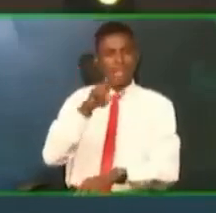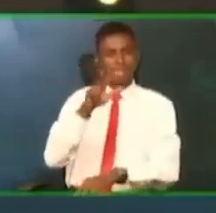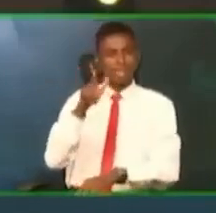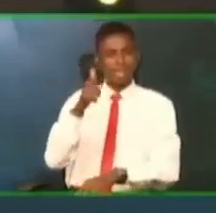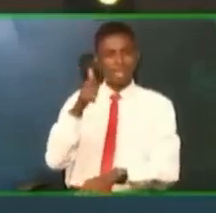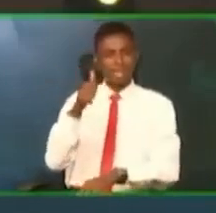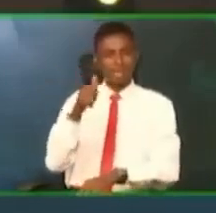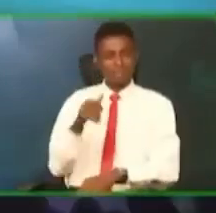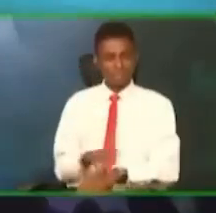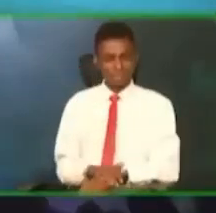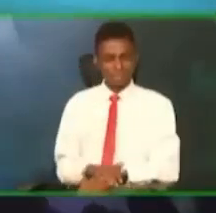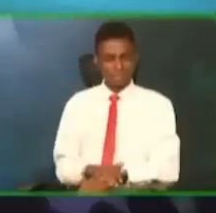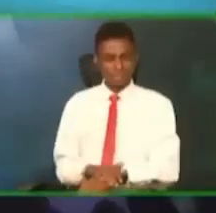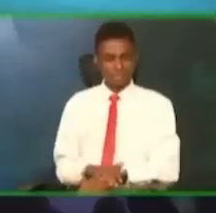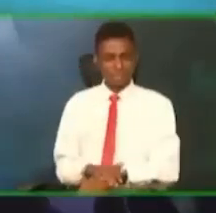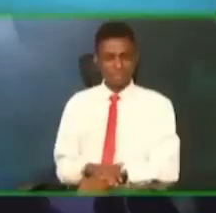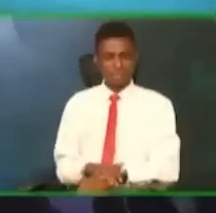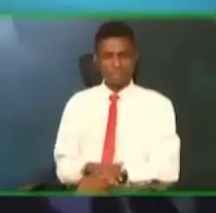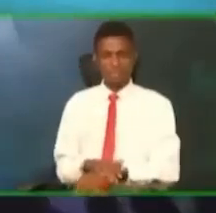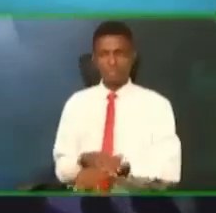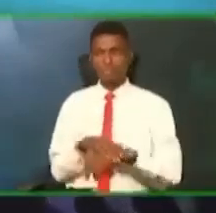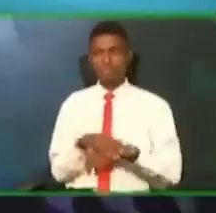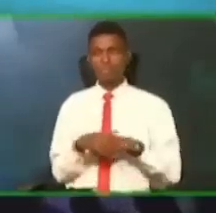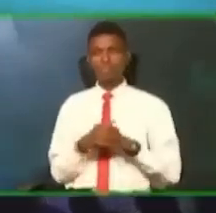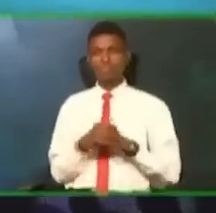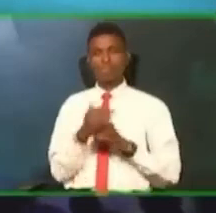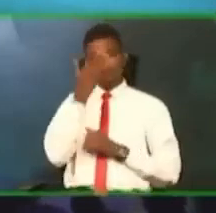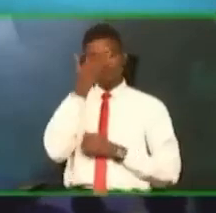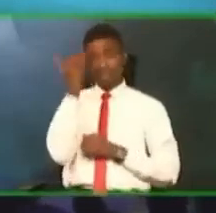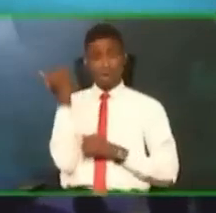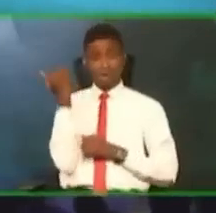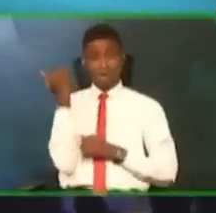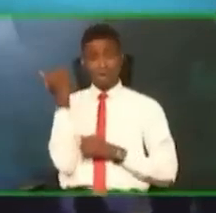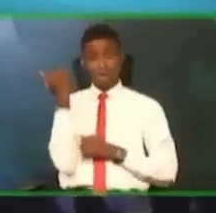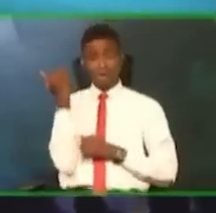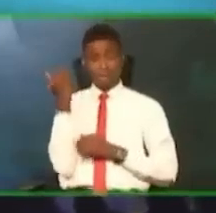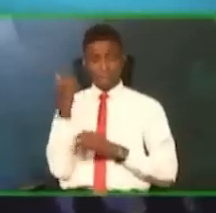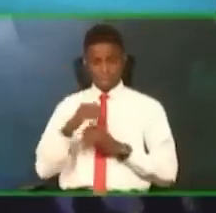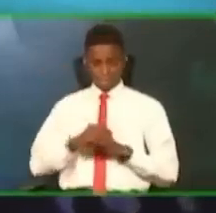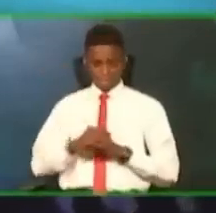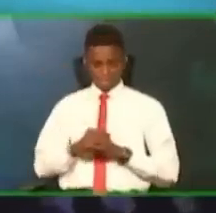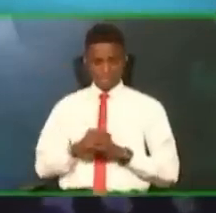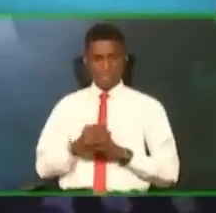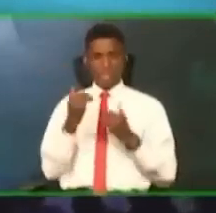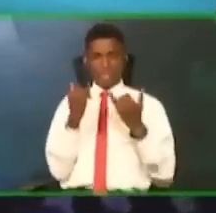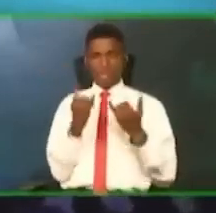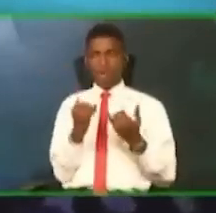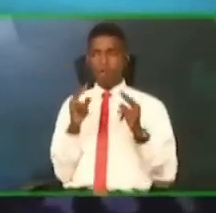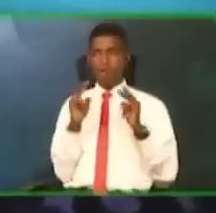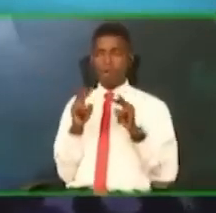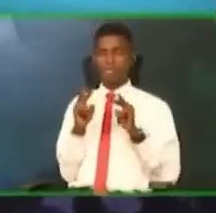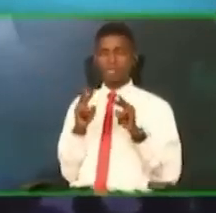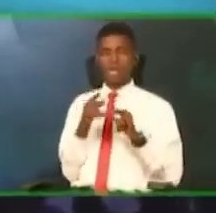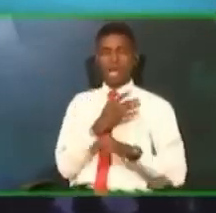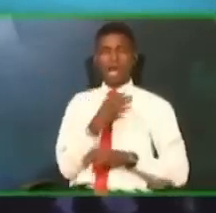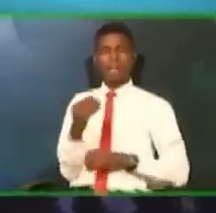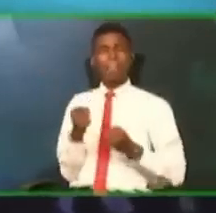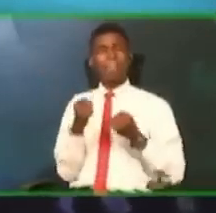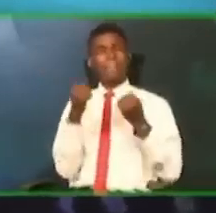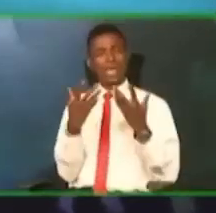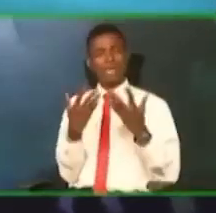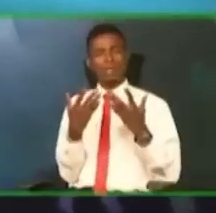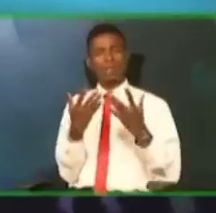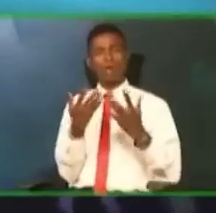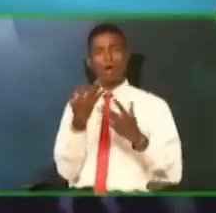3310. Have you forgotten so early? Are we together? Now watch this. And then many of you know